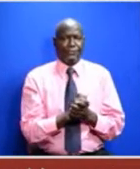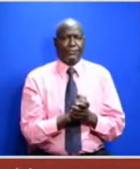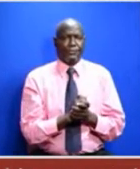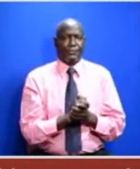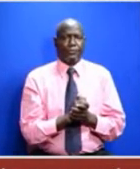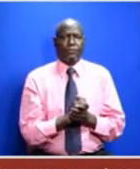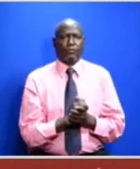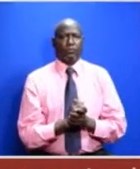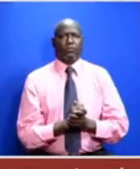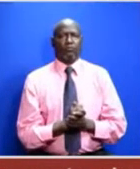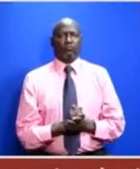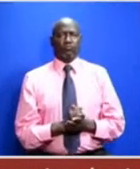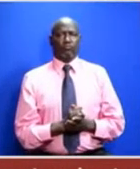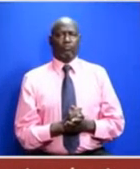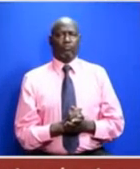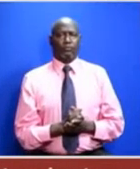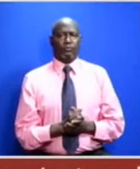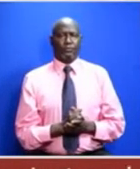reports.